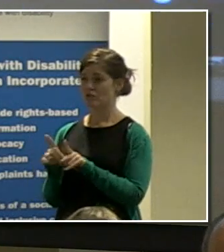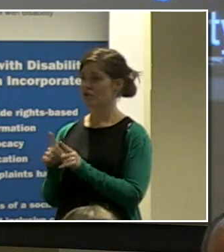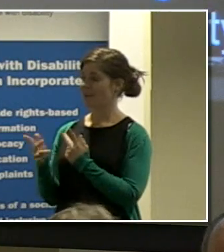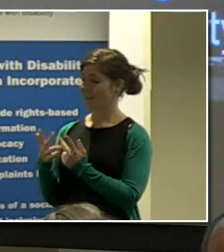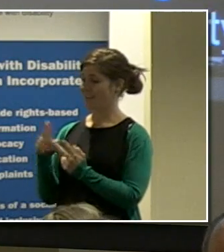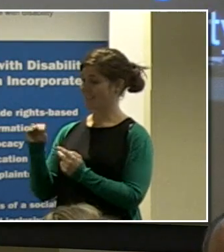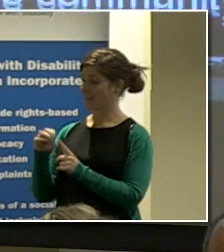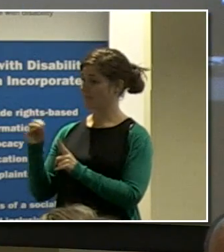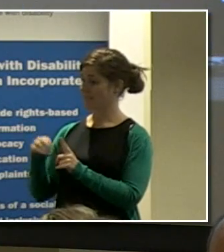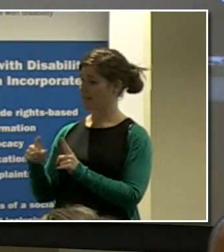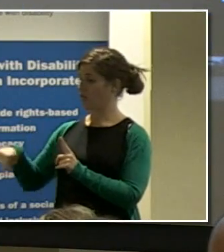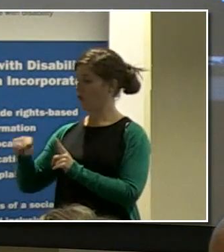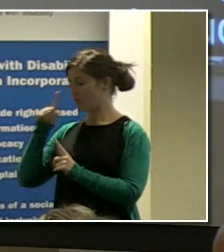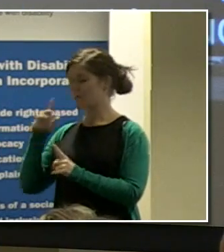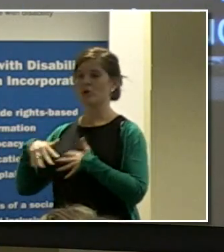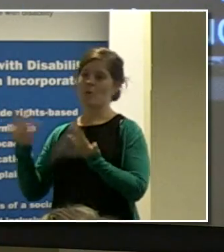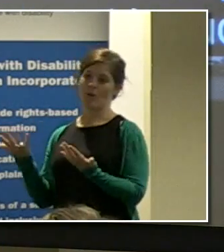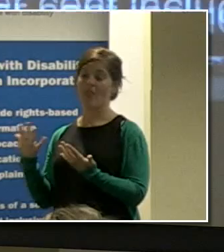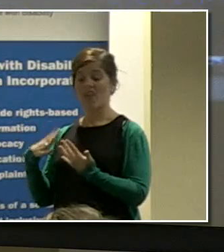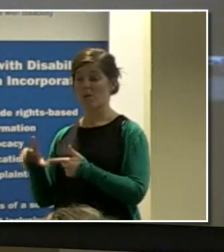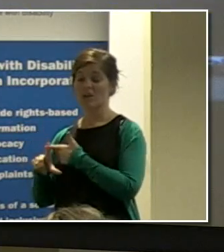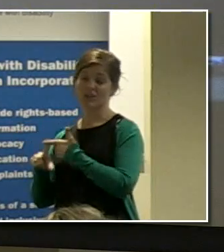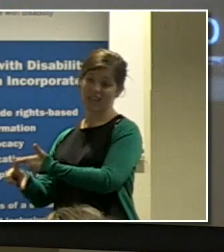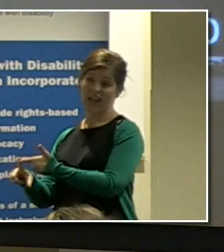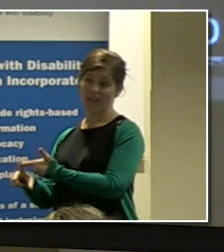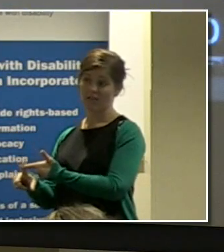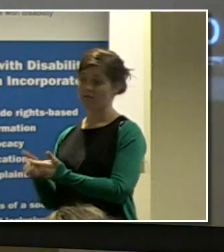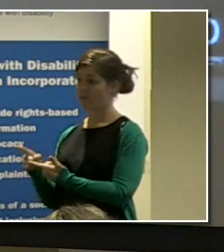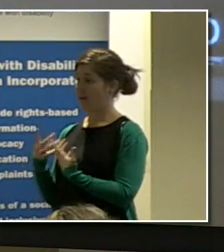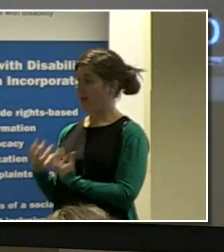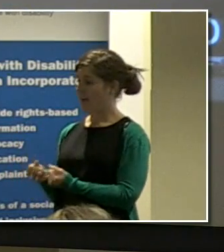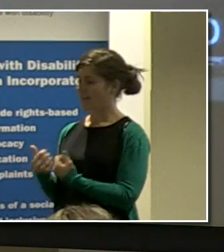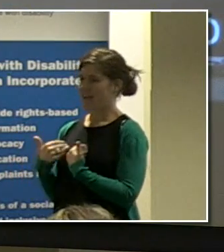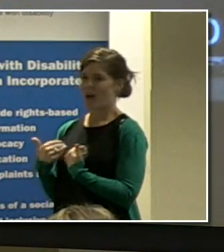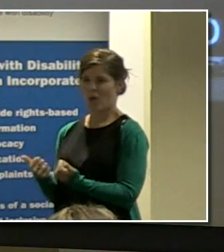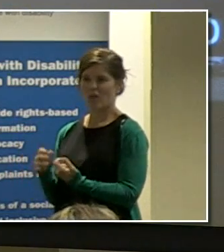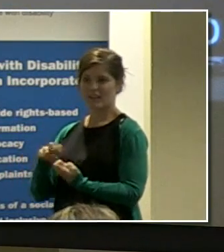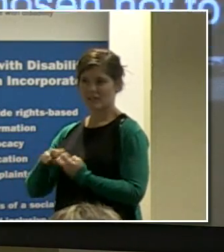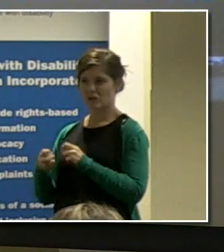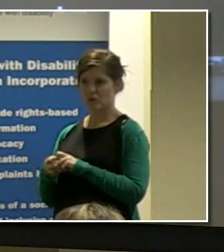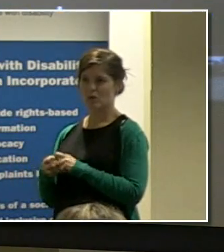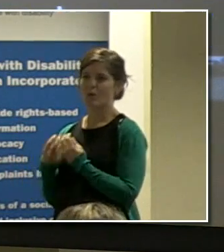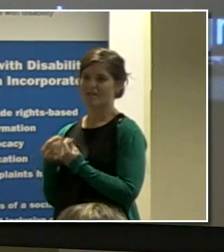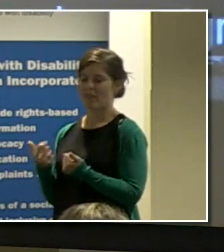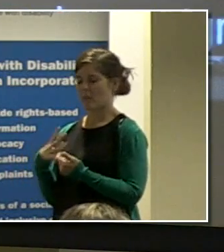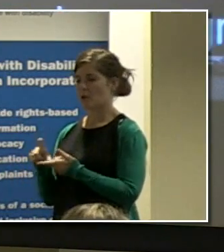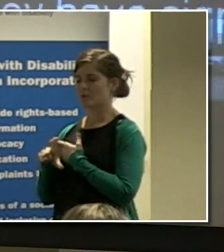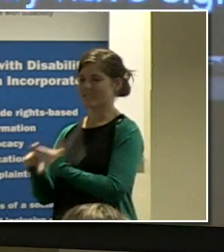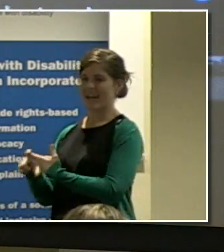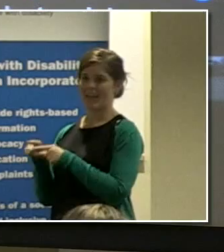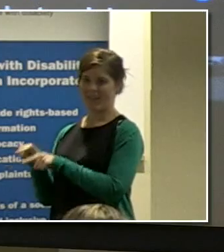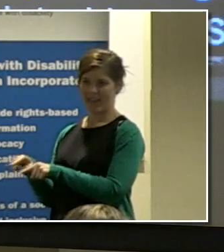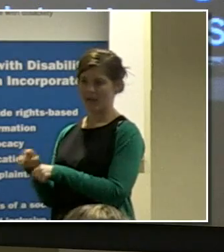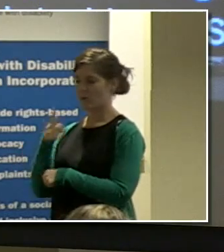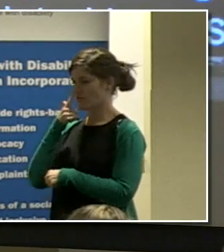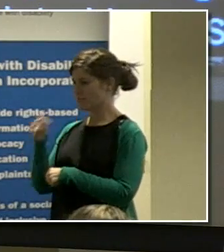people who have chosen not to move, often because they've got significant health-related issues, or in some unfortunate cases because